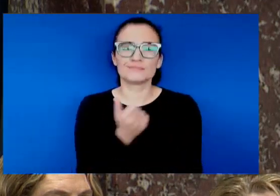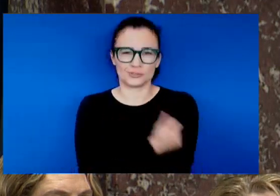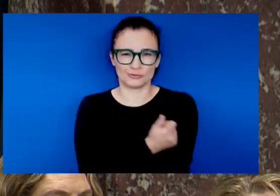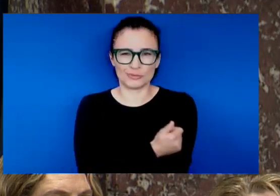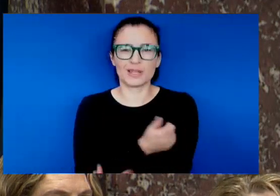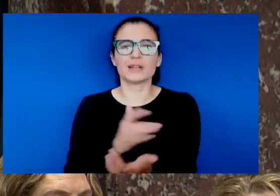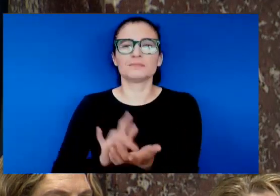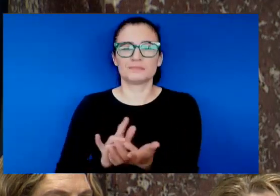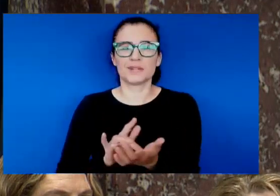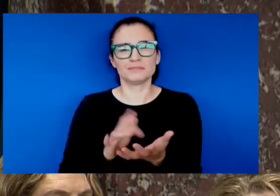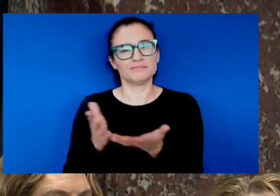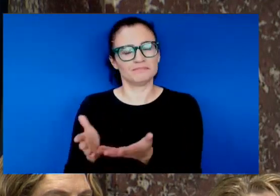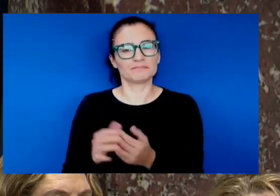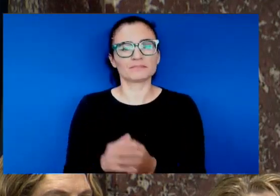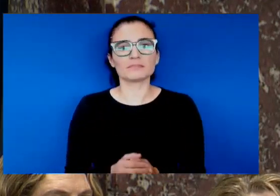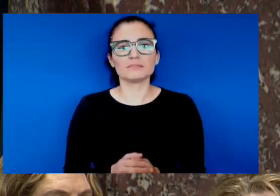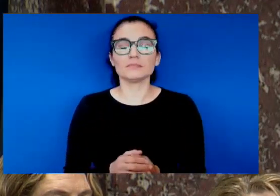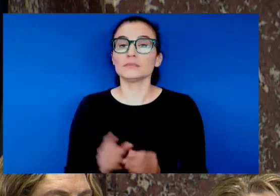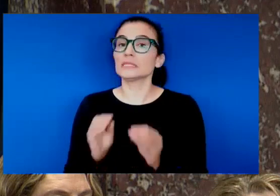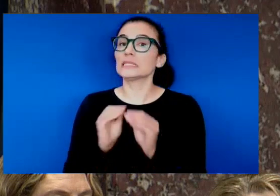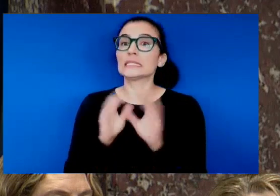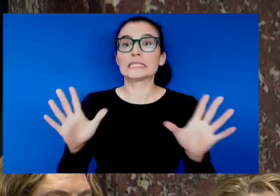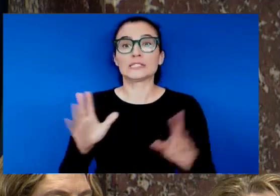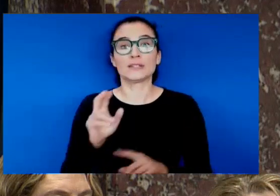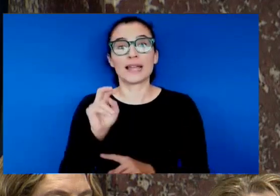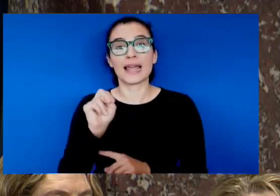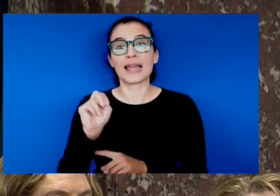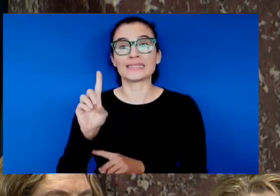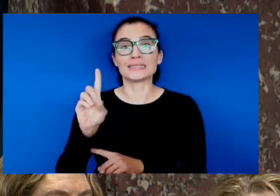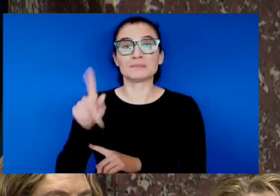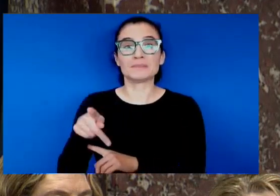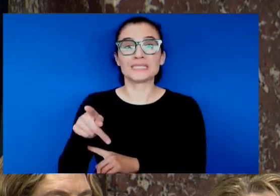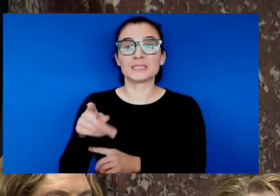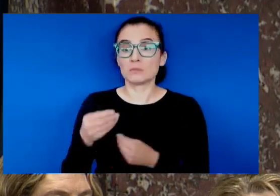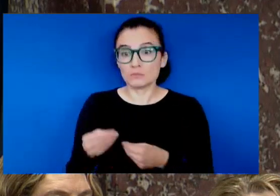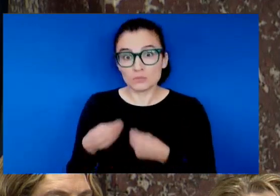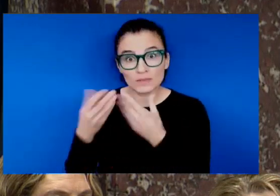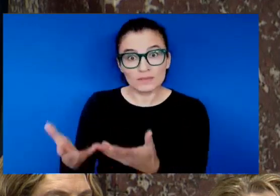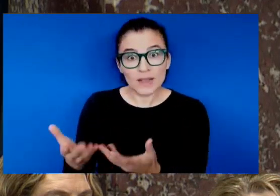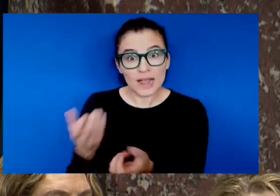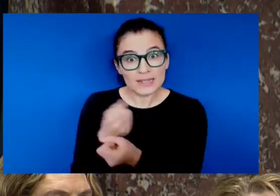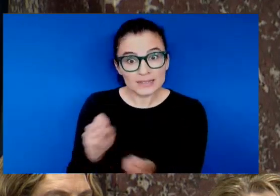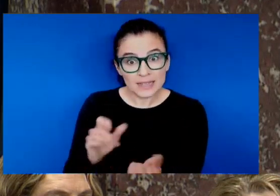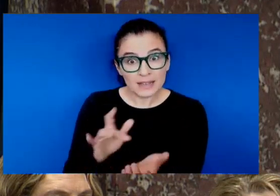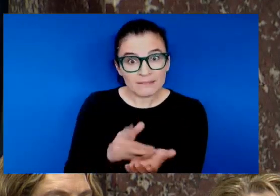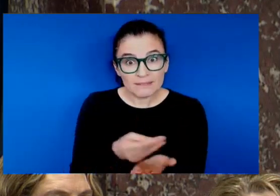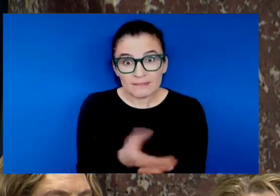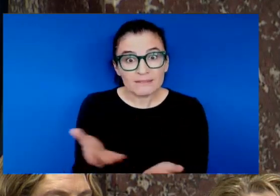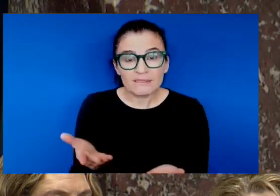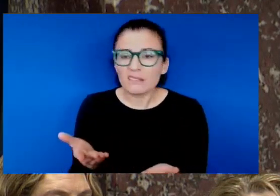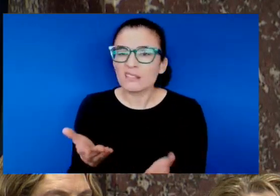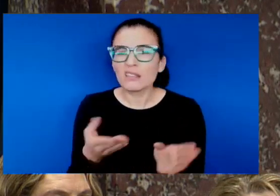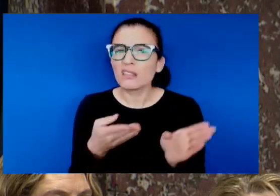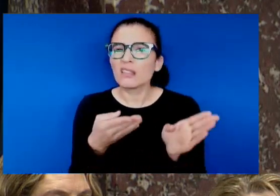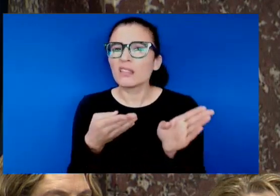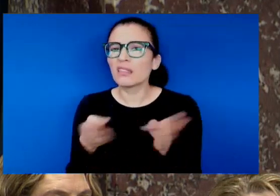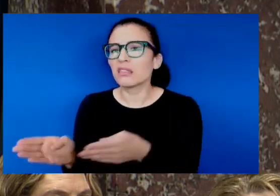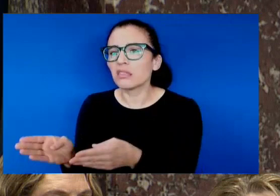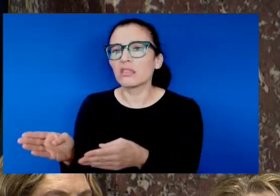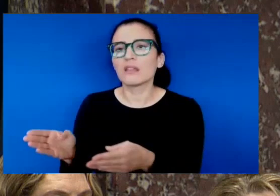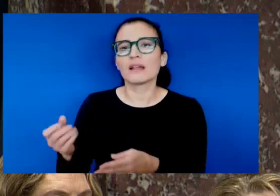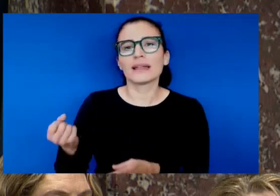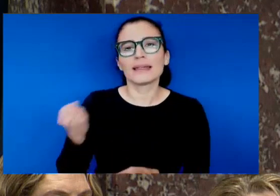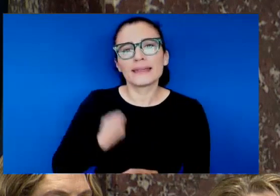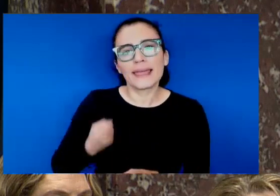drugs are now making into the hands of gangs and drug dealers that are being sold. Mr.